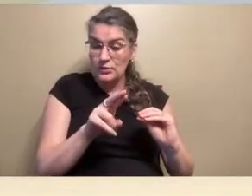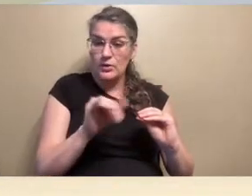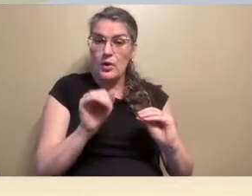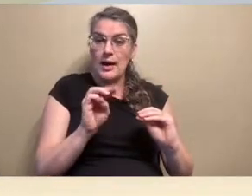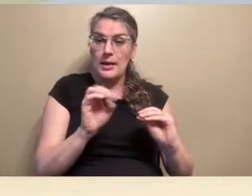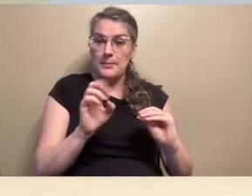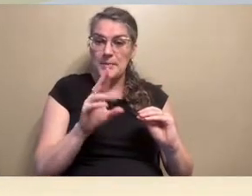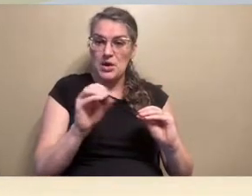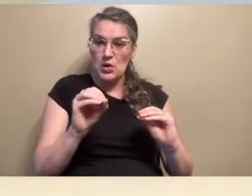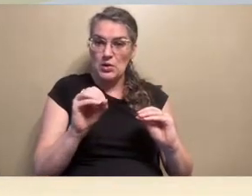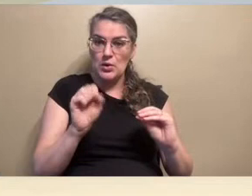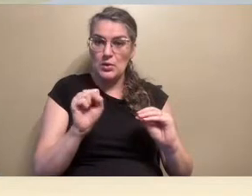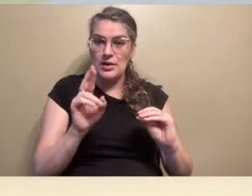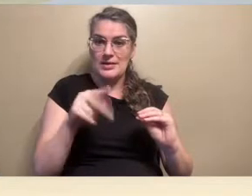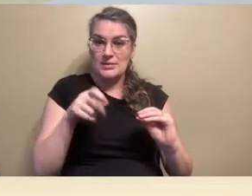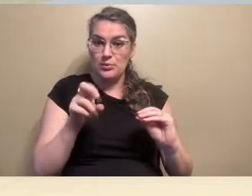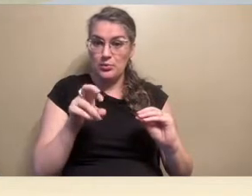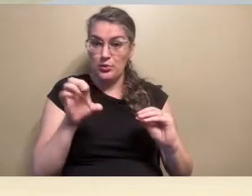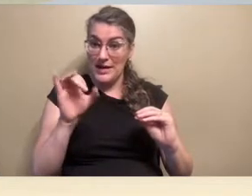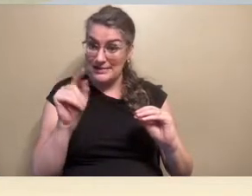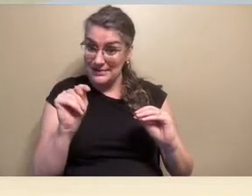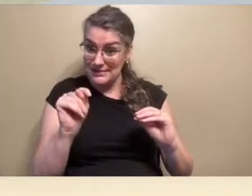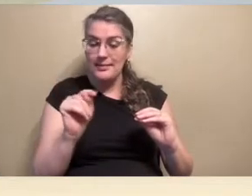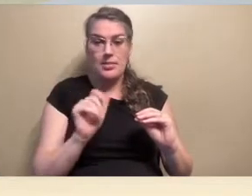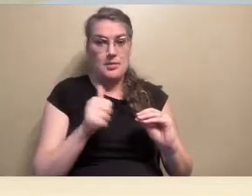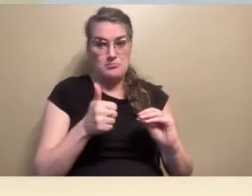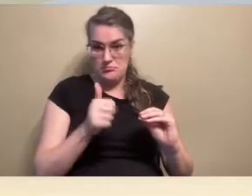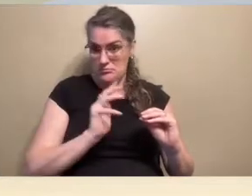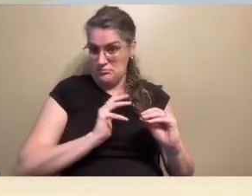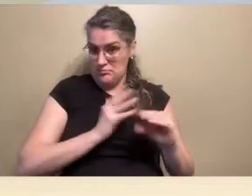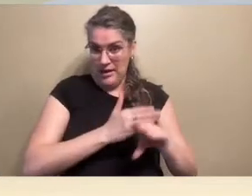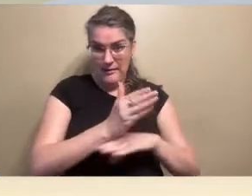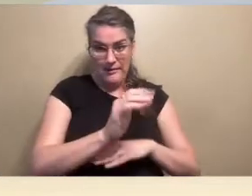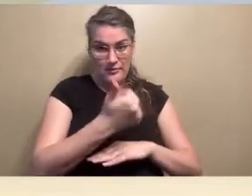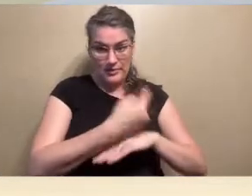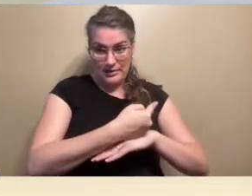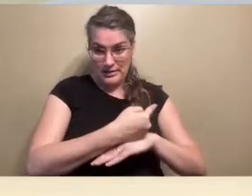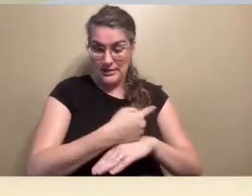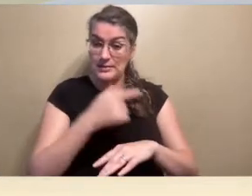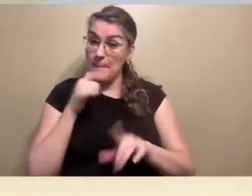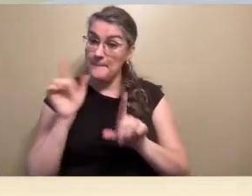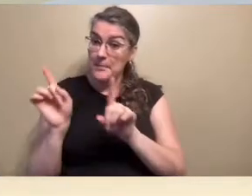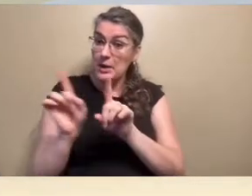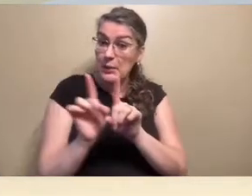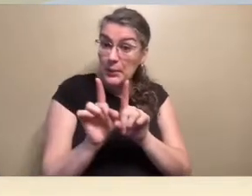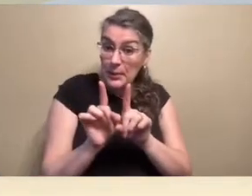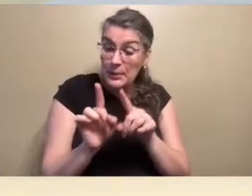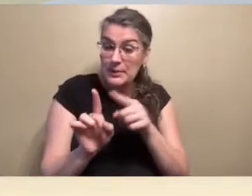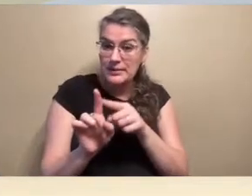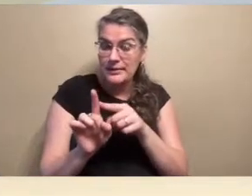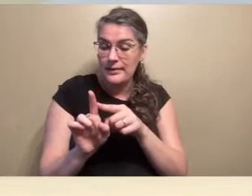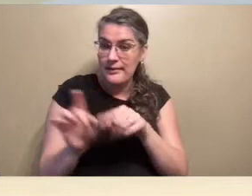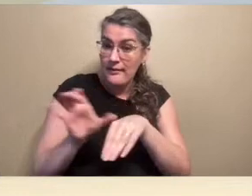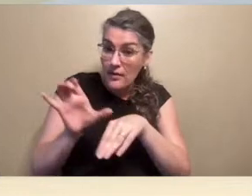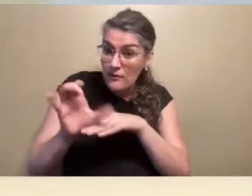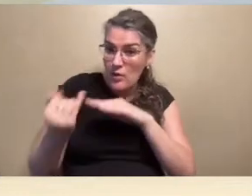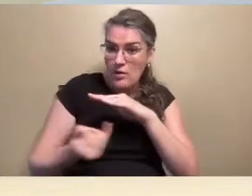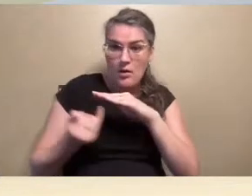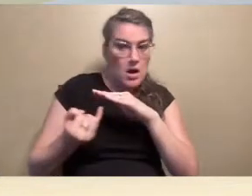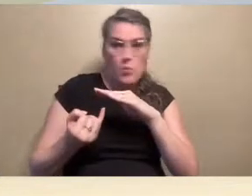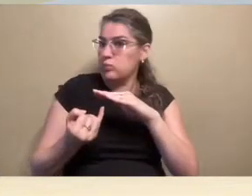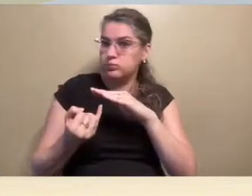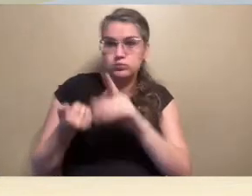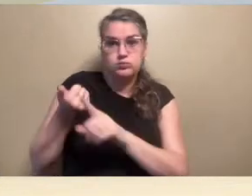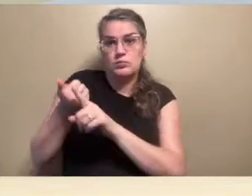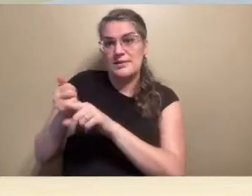immunized close contacts who do not have any symptoms will not necessarily have to isolate. Instead, they will monitor for